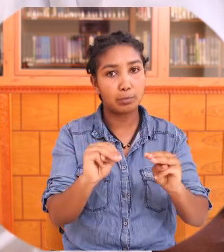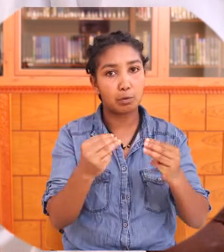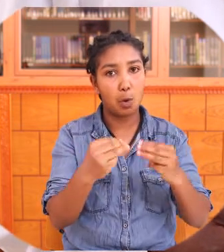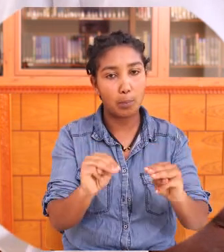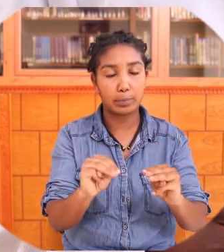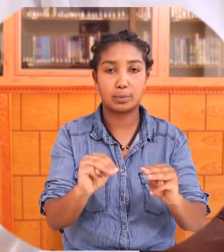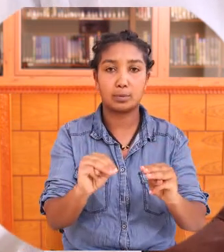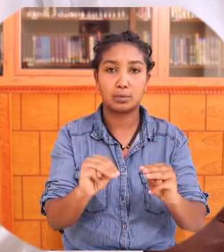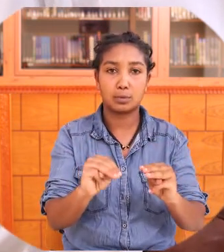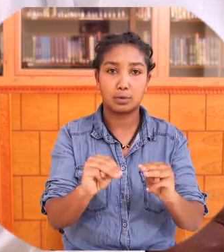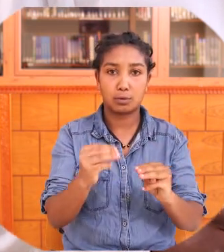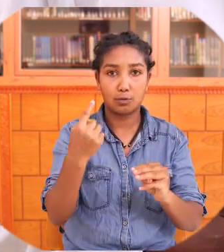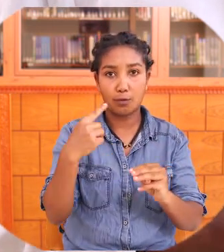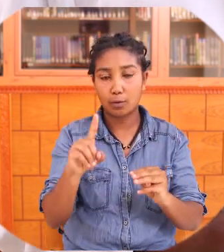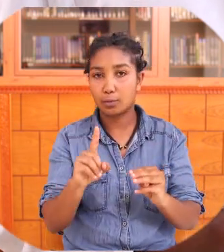for